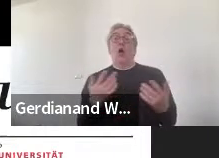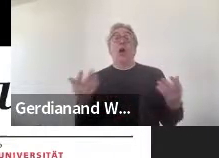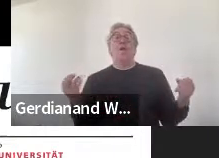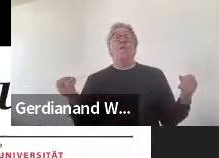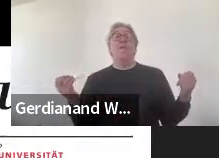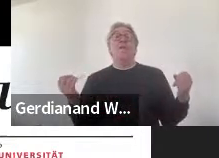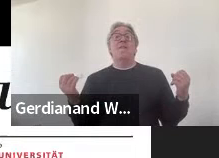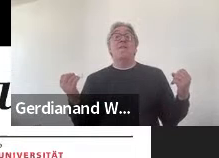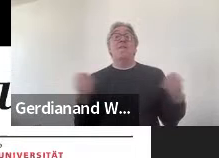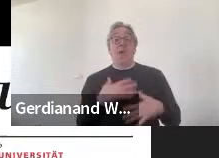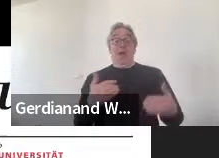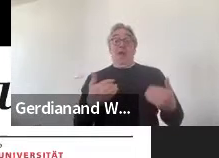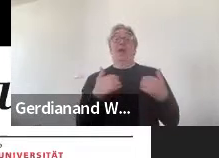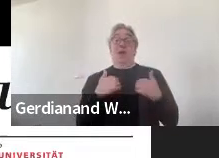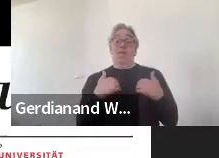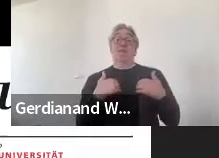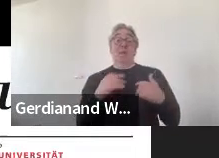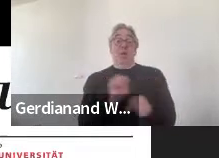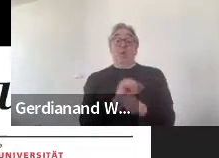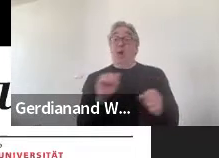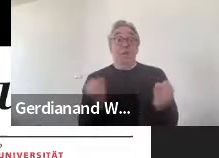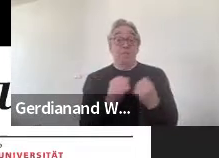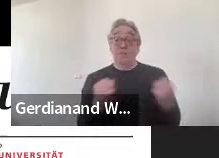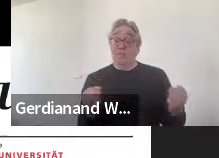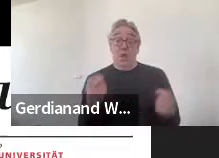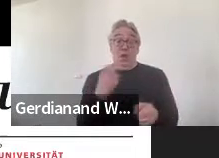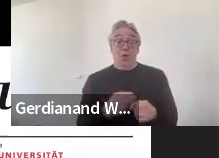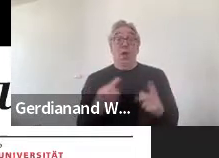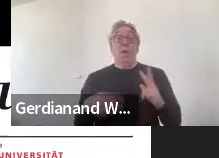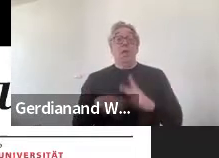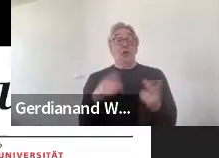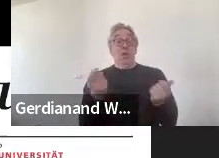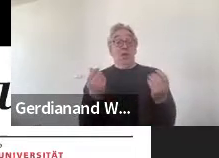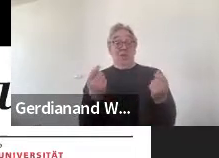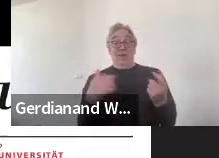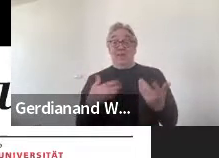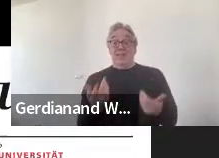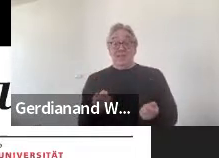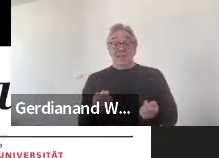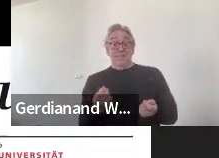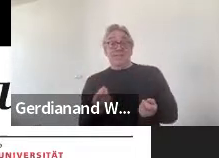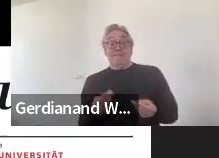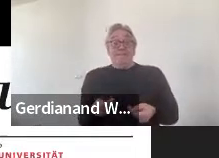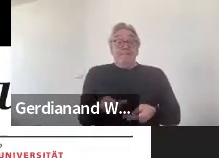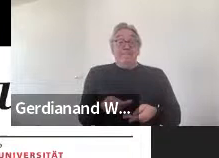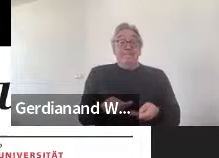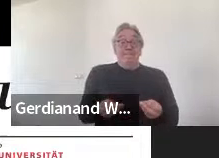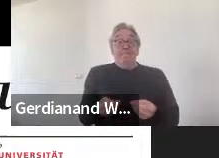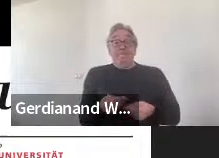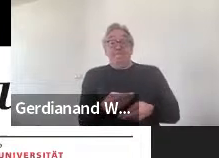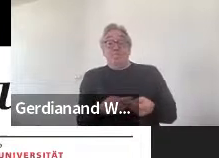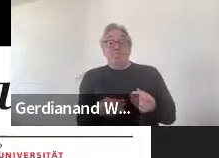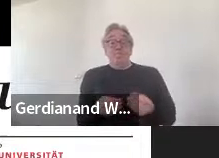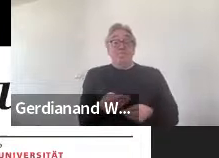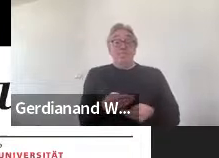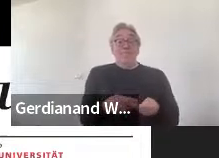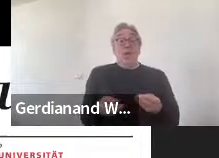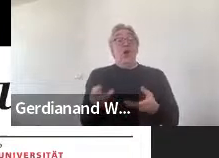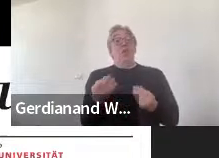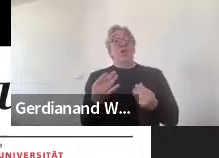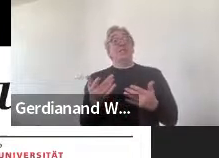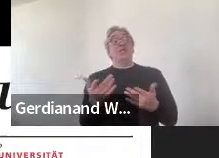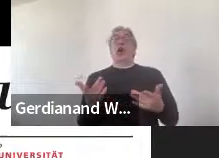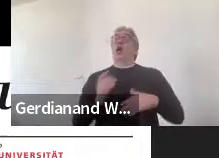and that was tough. But added to that was my financial difficulty. It was difficult to having financial